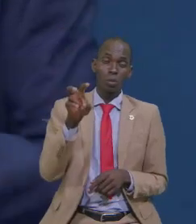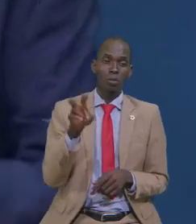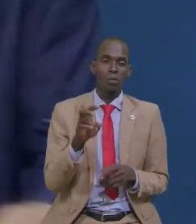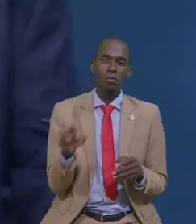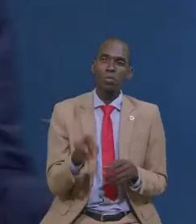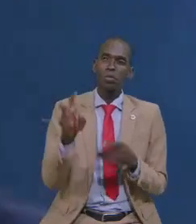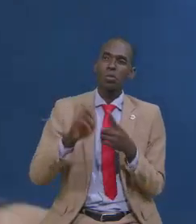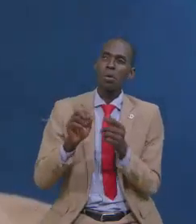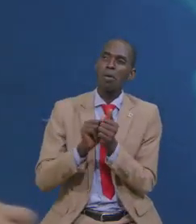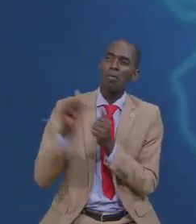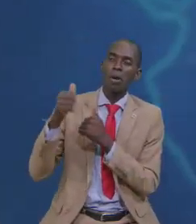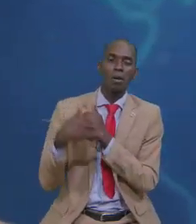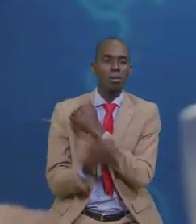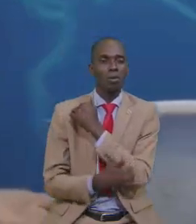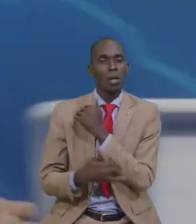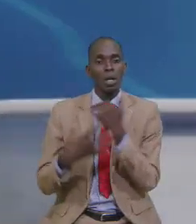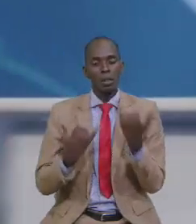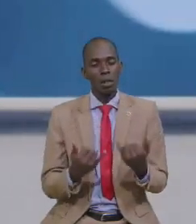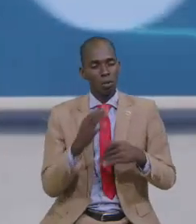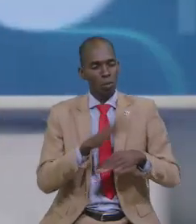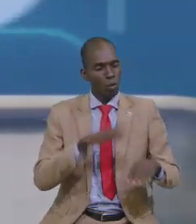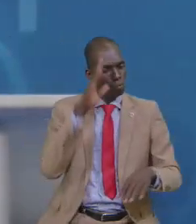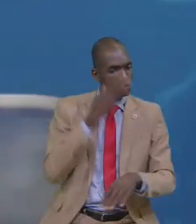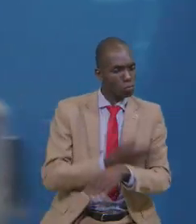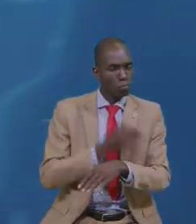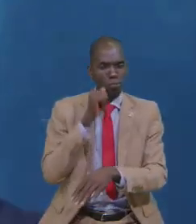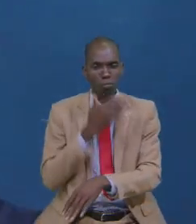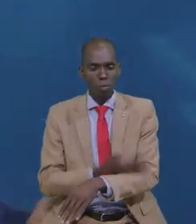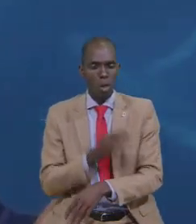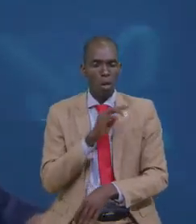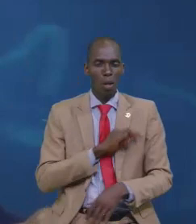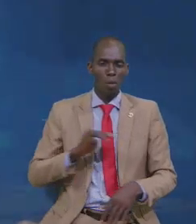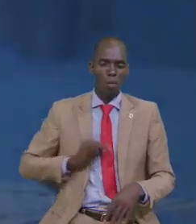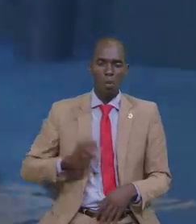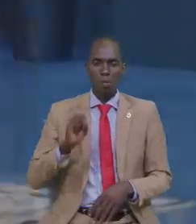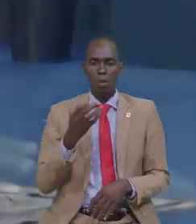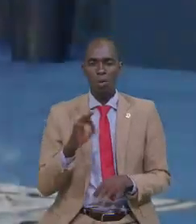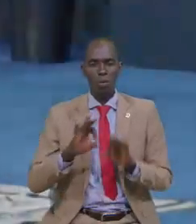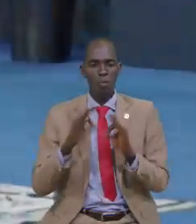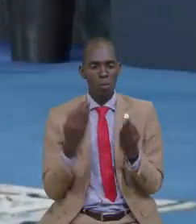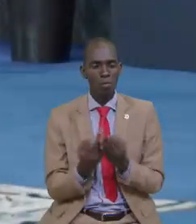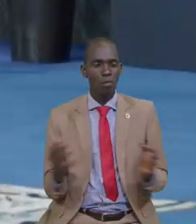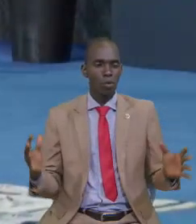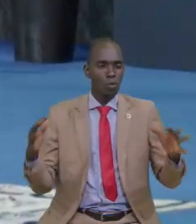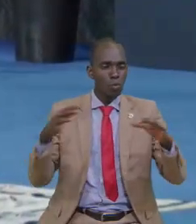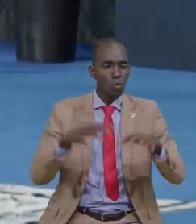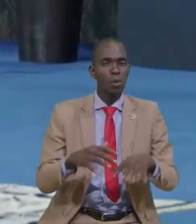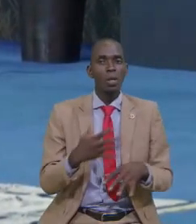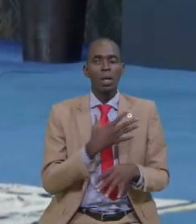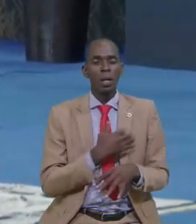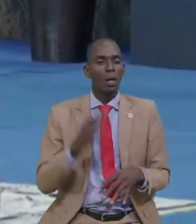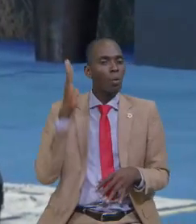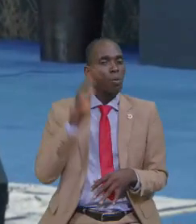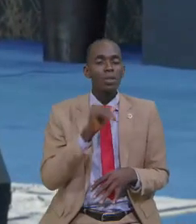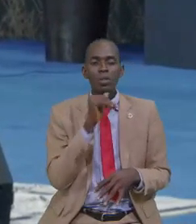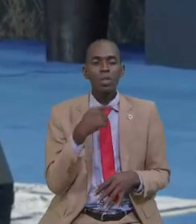country, and then he calls sons and daughters and the members of the family. He will not tell them things that are